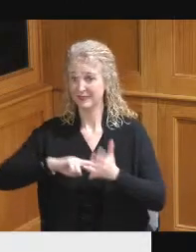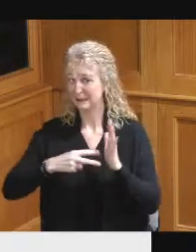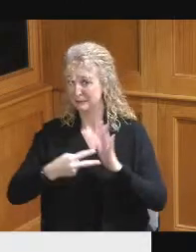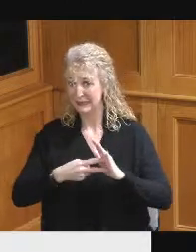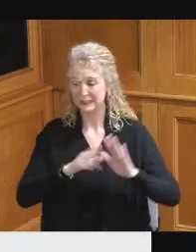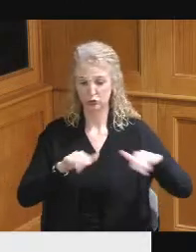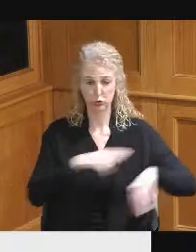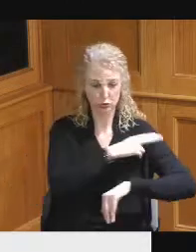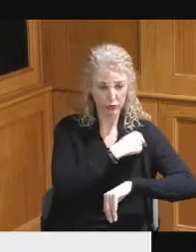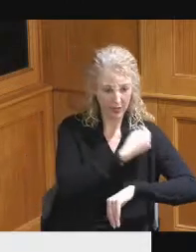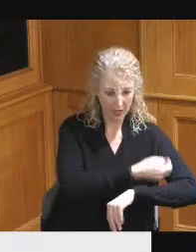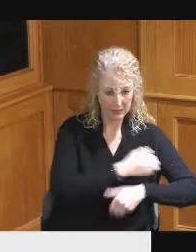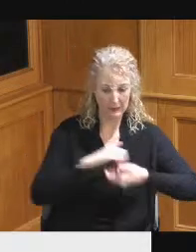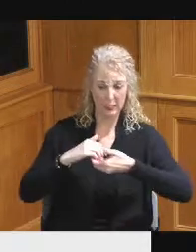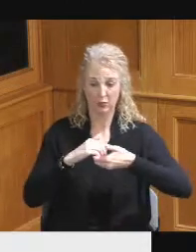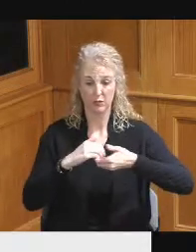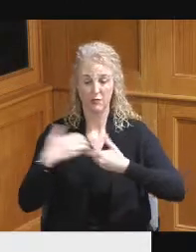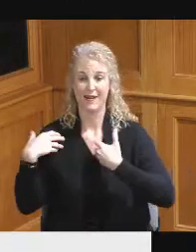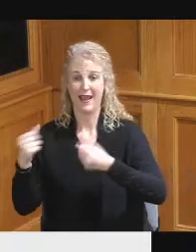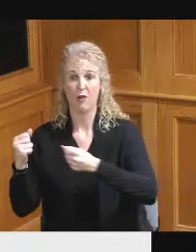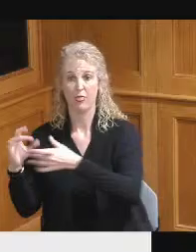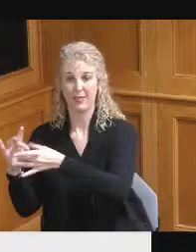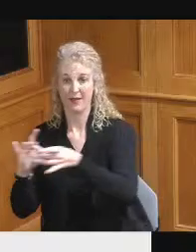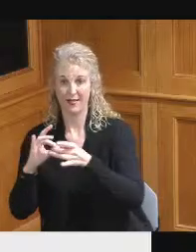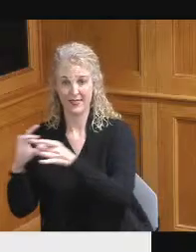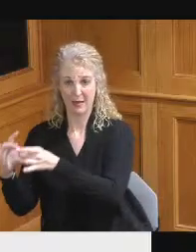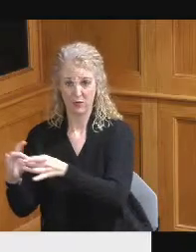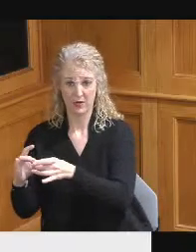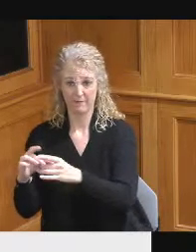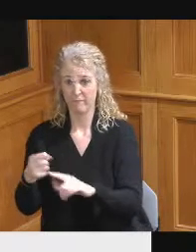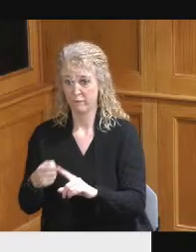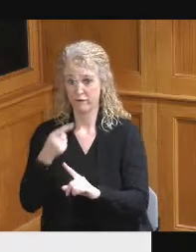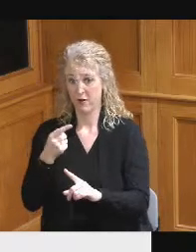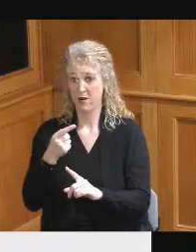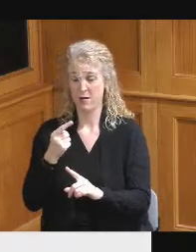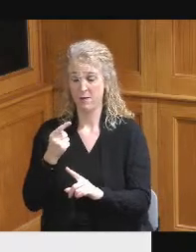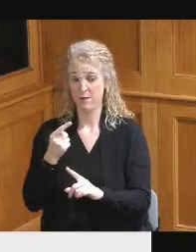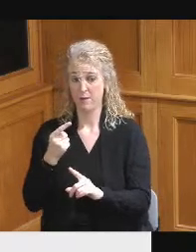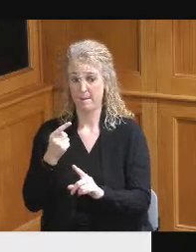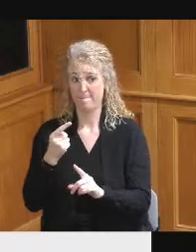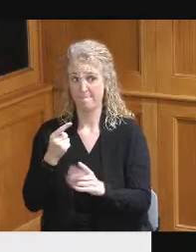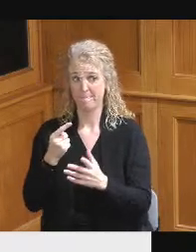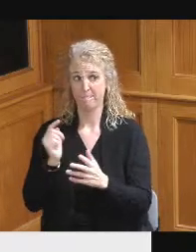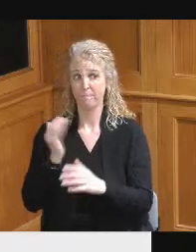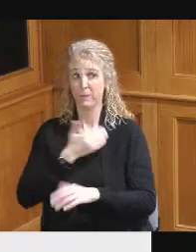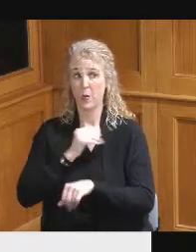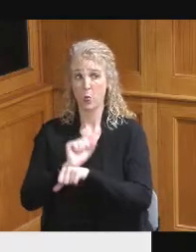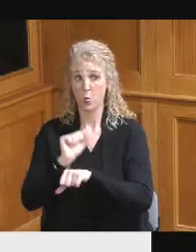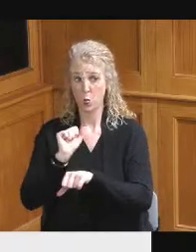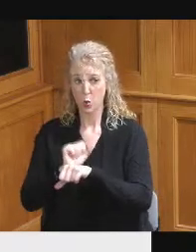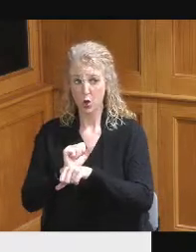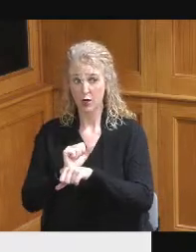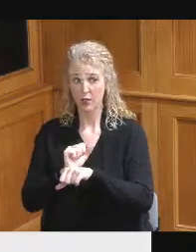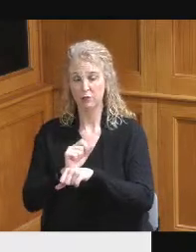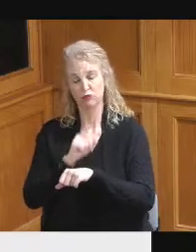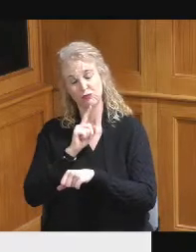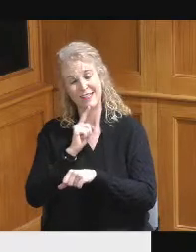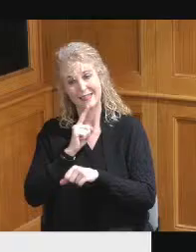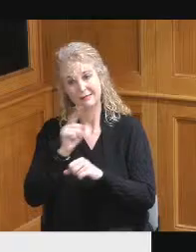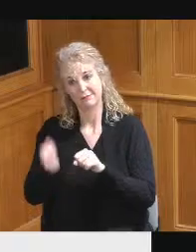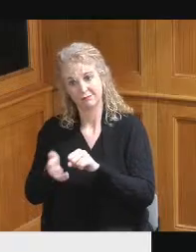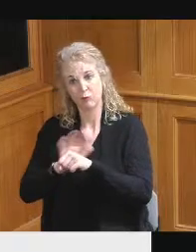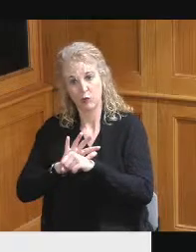Children's Hospital and the Health Collaborative, and this grew out of the work that we did during